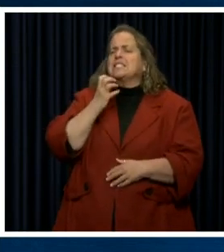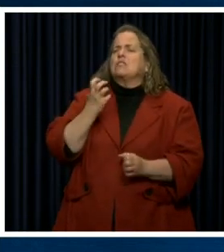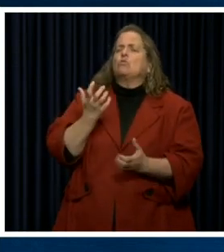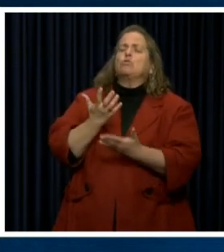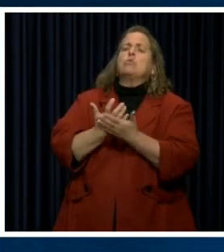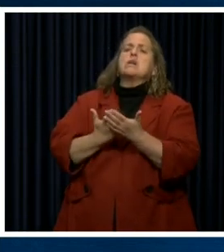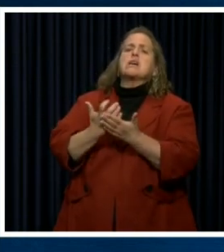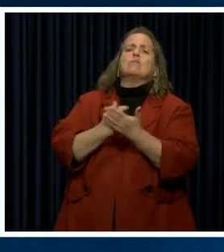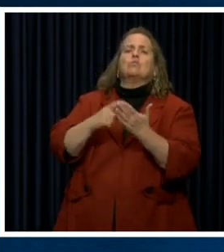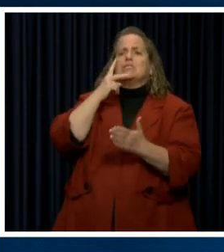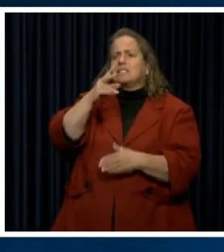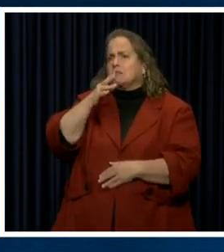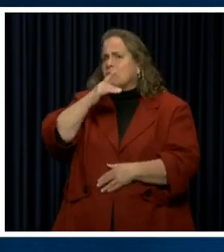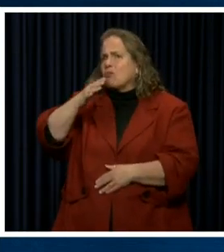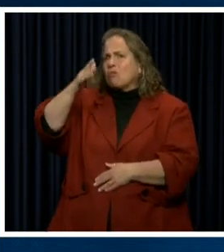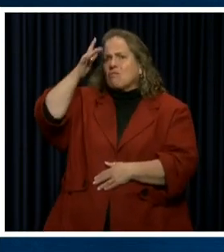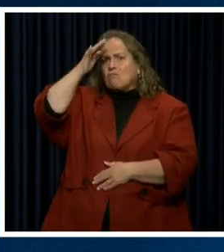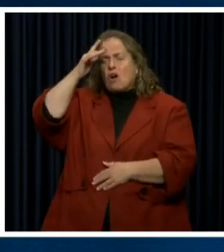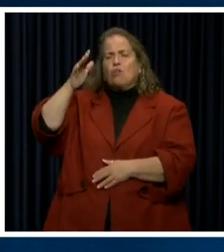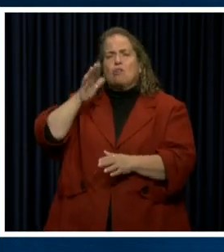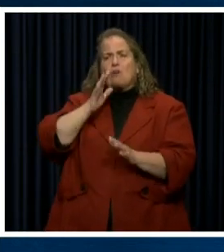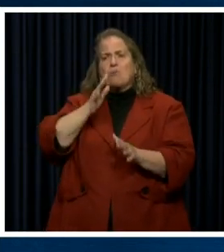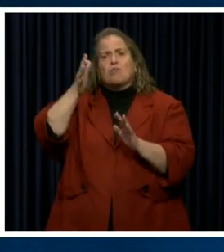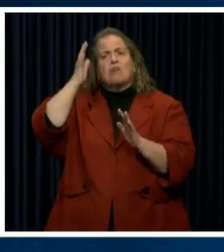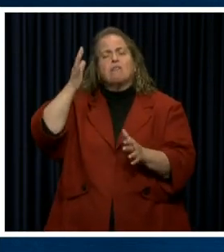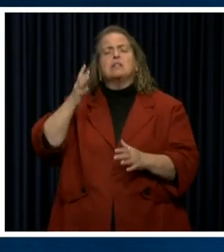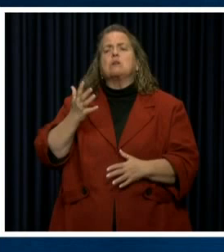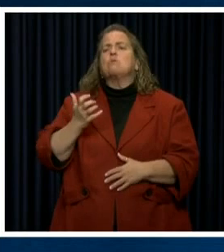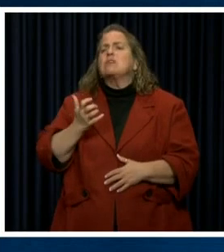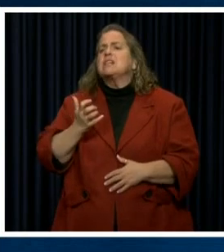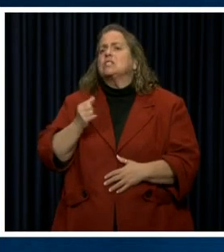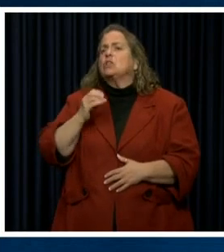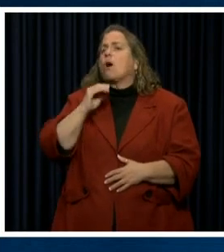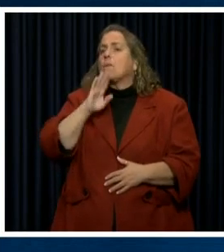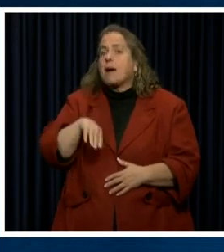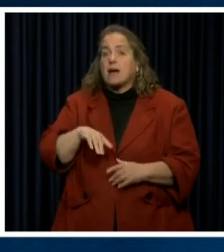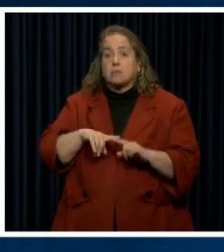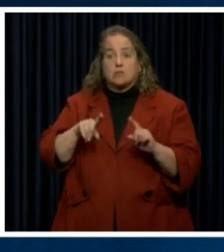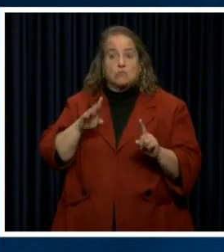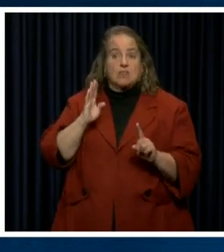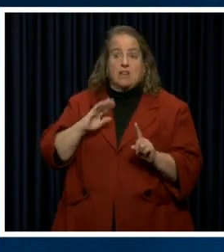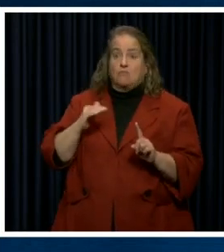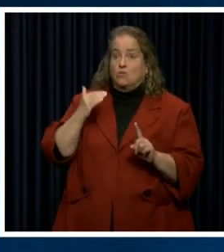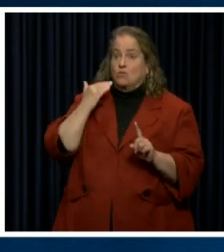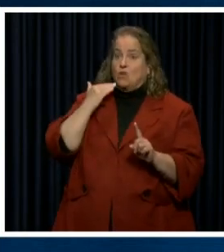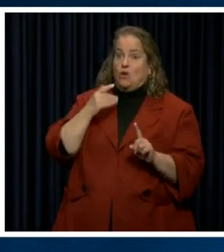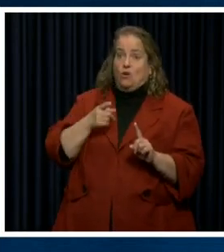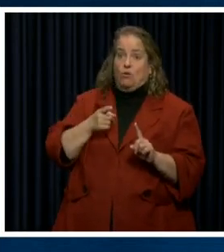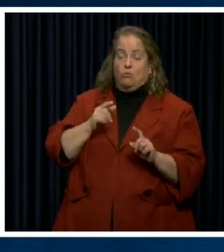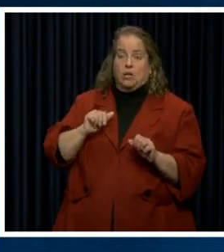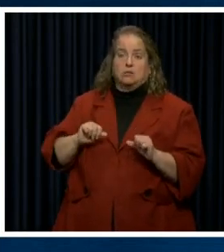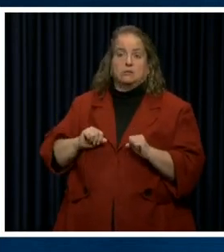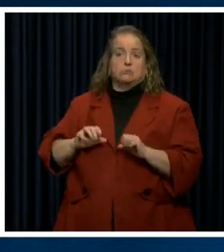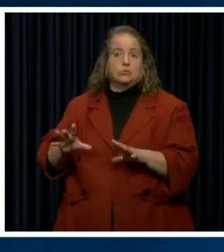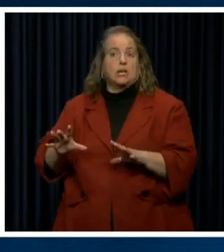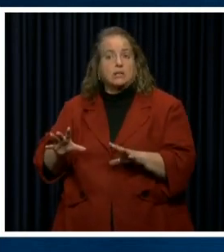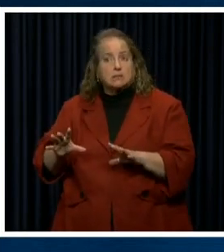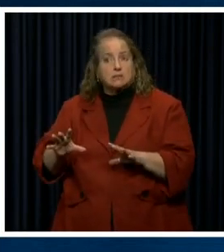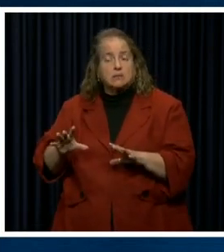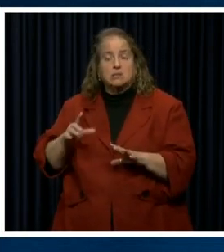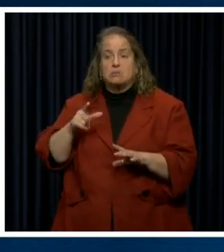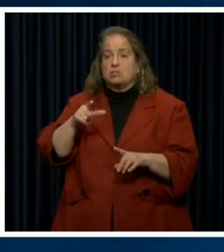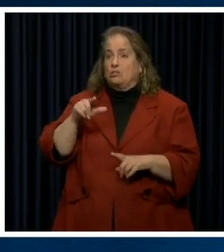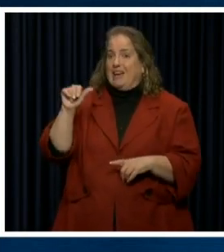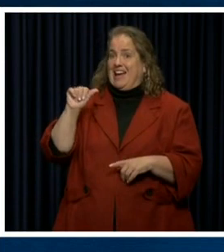their granddad that's asymptomatic can cause massive damage to a whole facility. It's hard. I mean, what